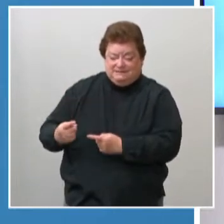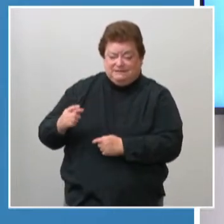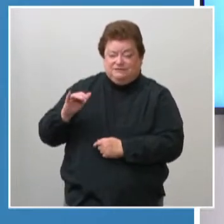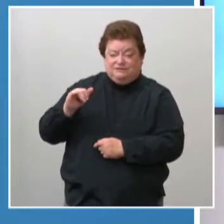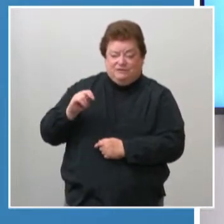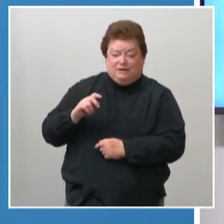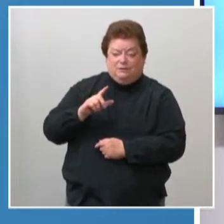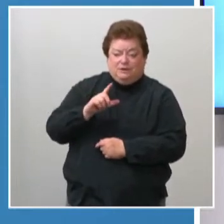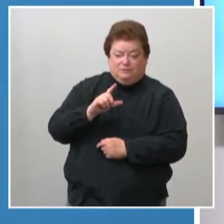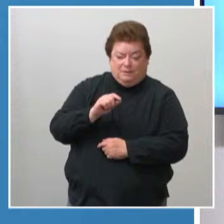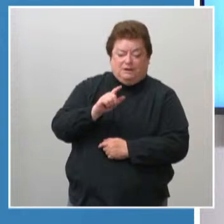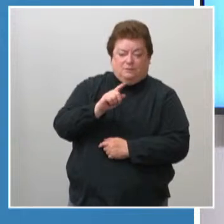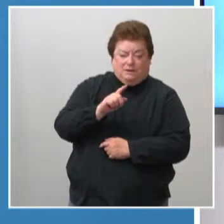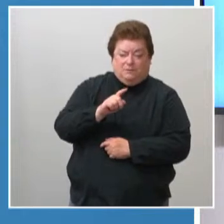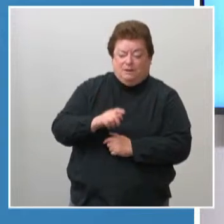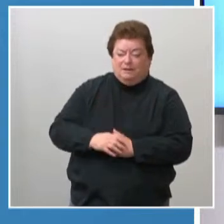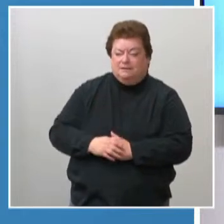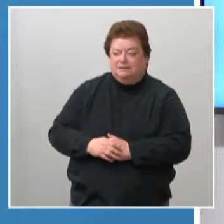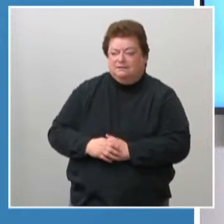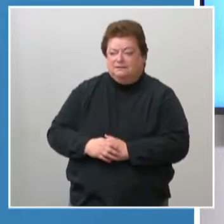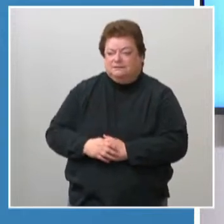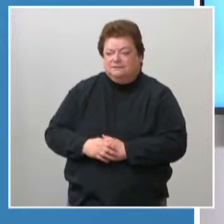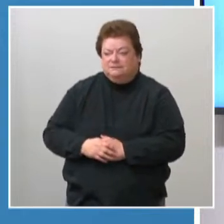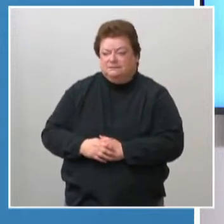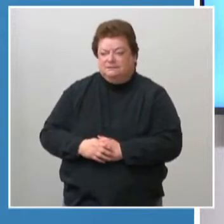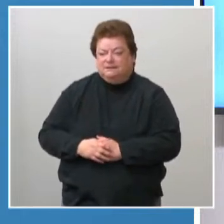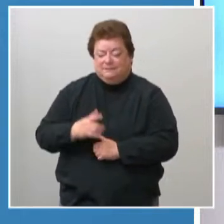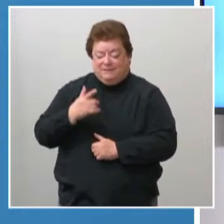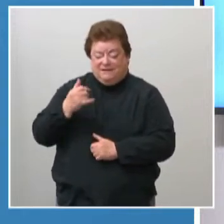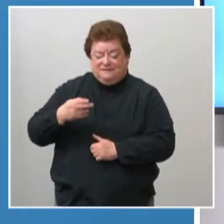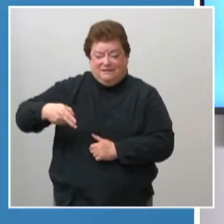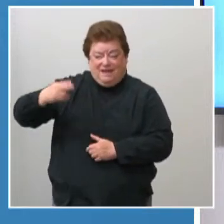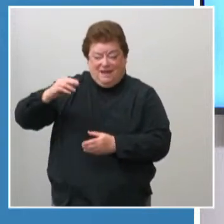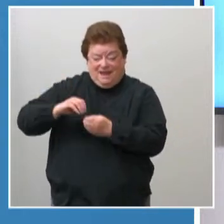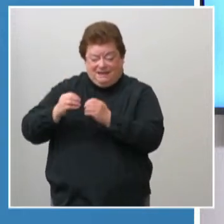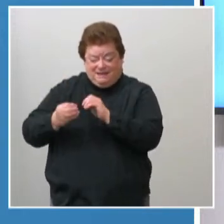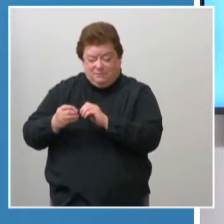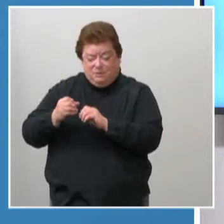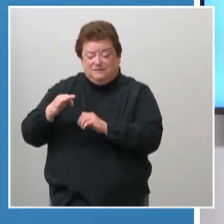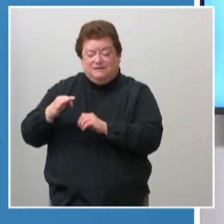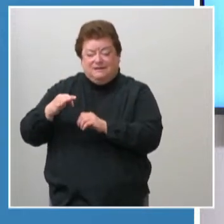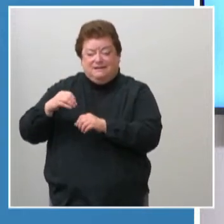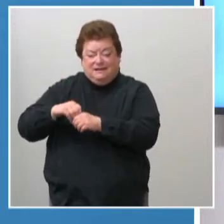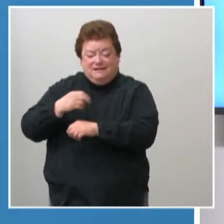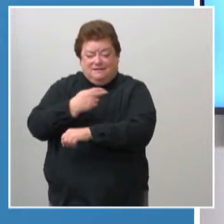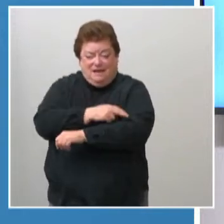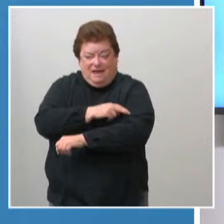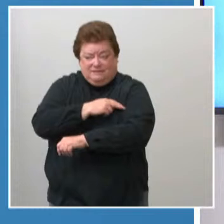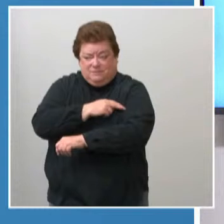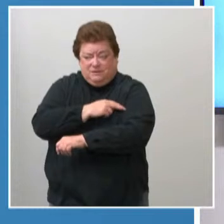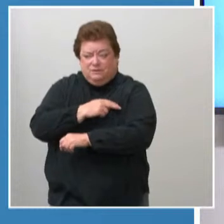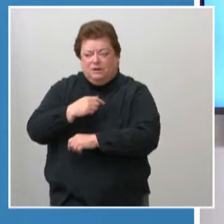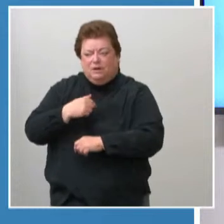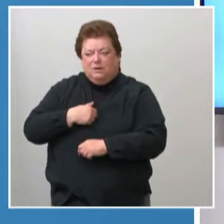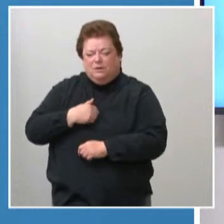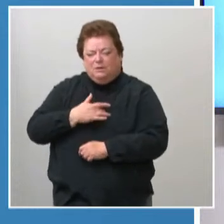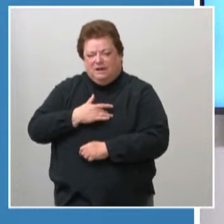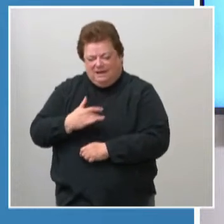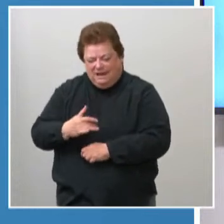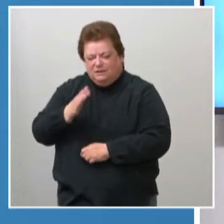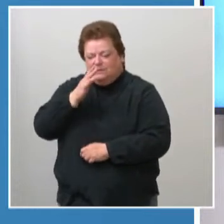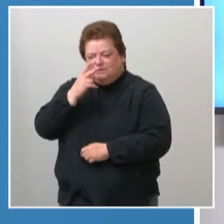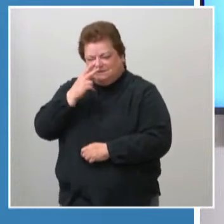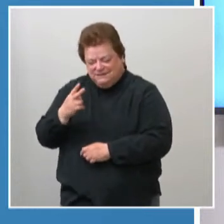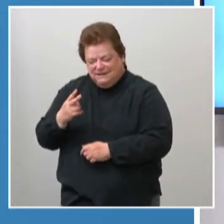2021. Due to the high number of recent cases and hospitalizations, we are likely to see more